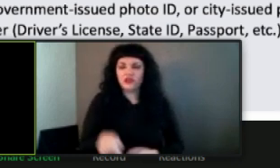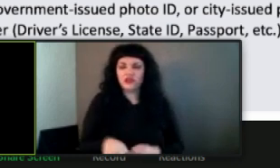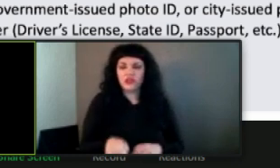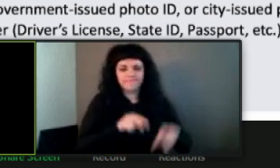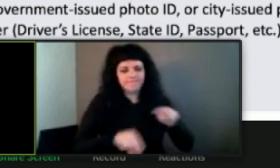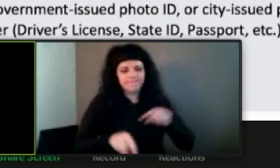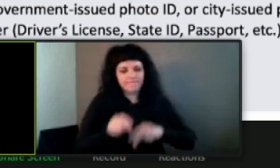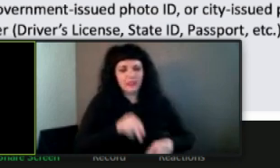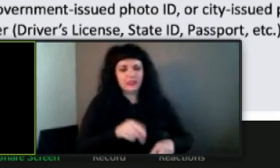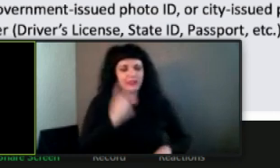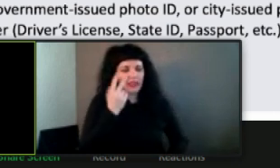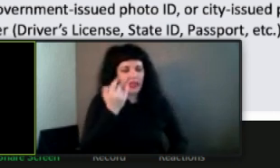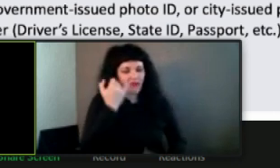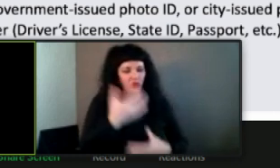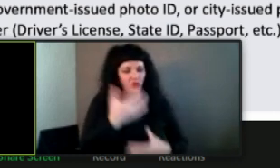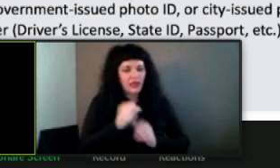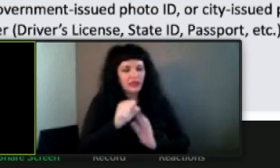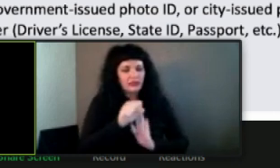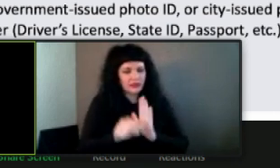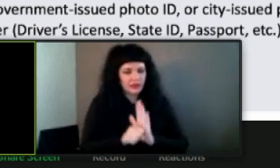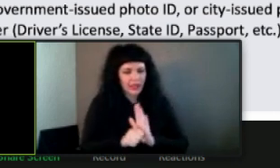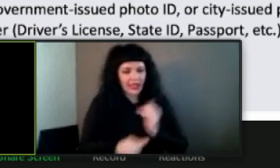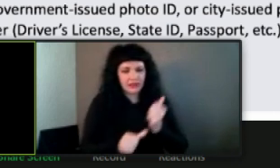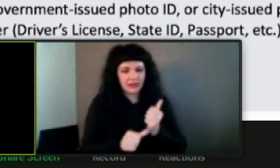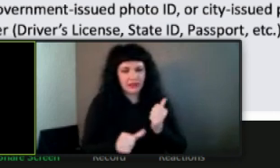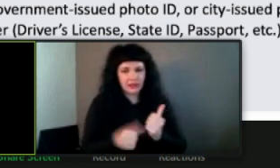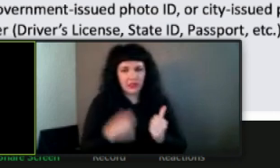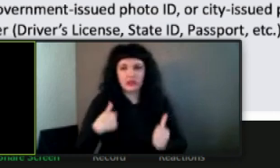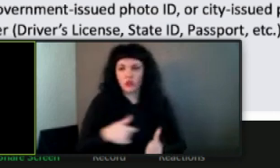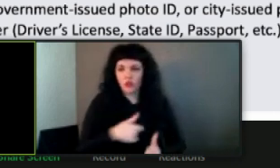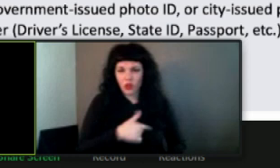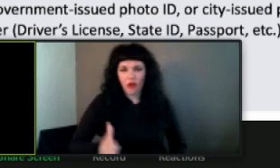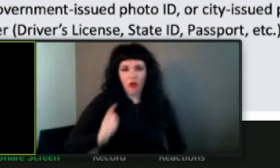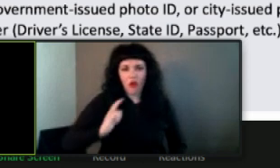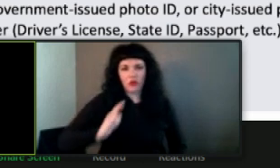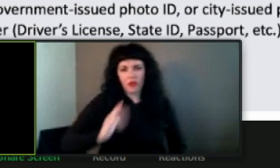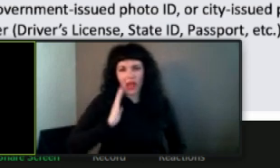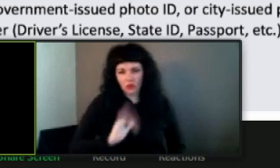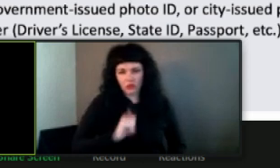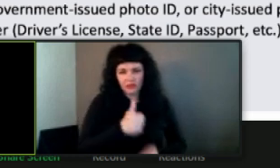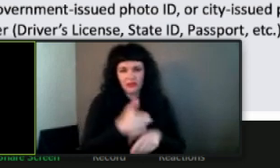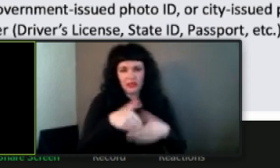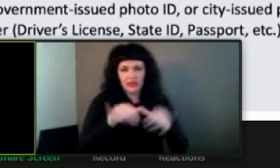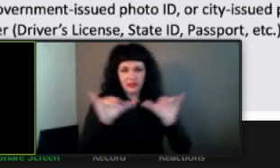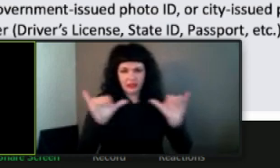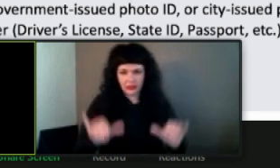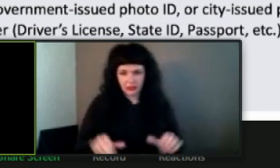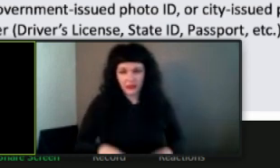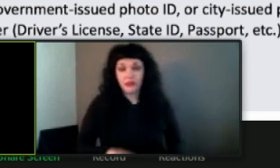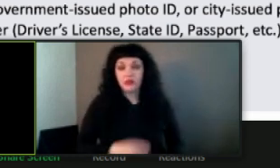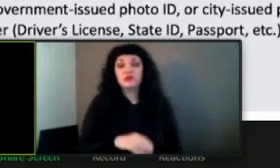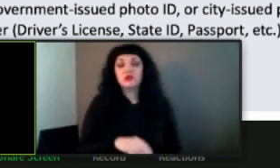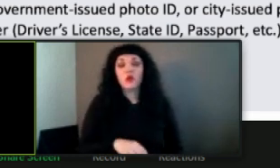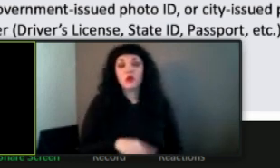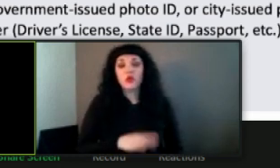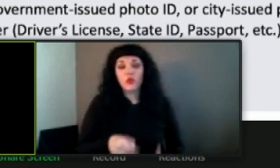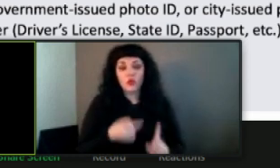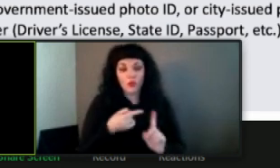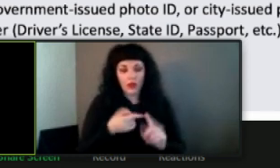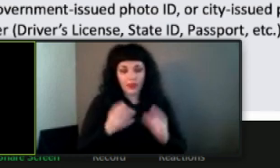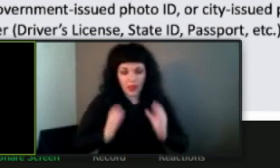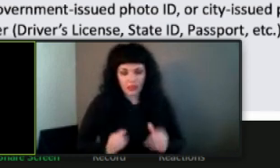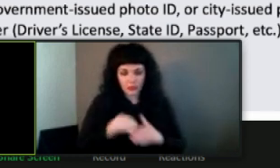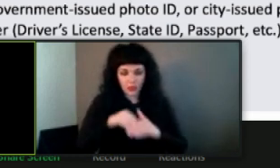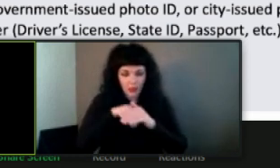state assistance, they're coded. We code those automatically in our system so that we'll know when a customer come in, if they get the home heating